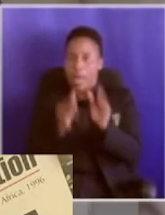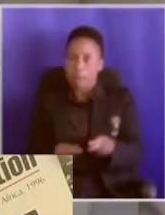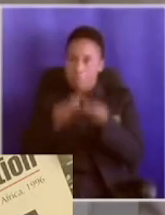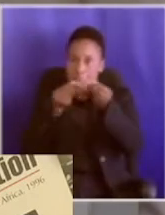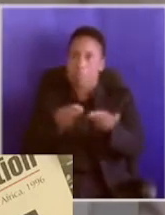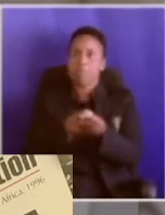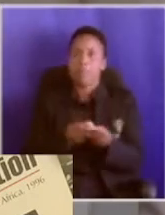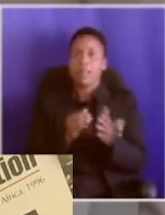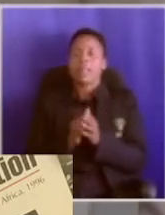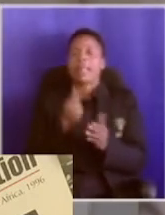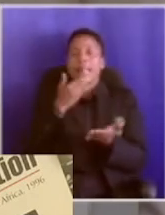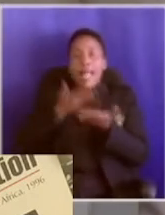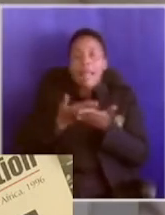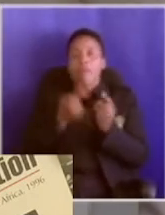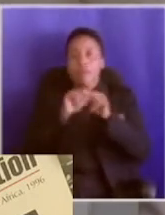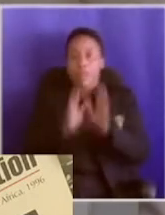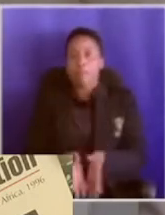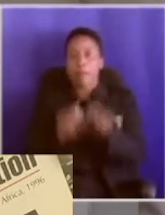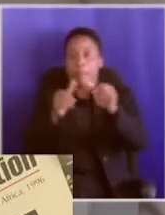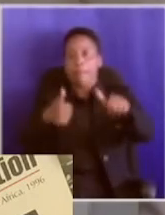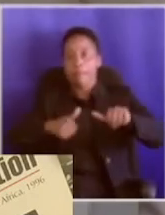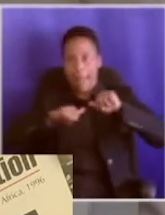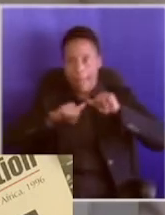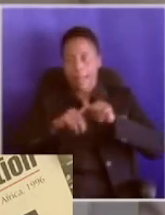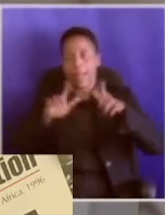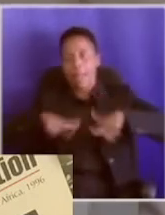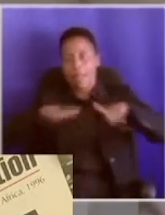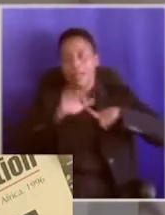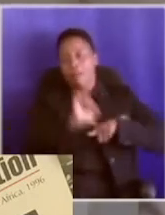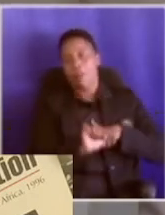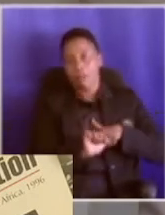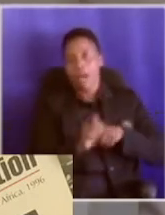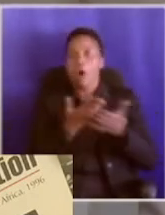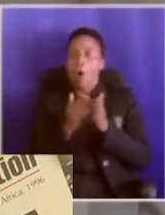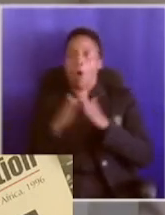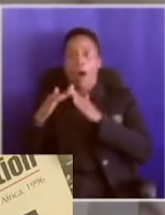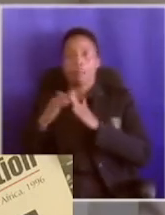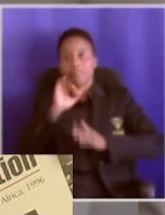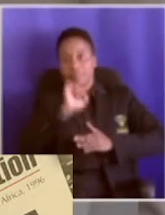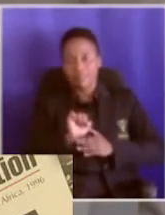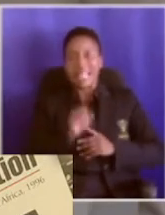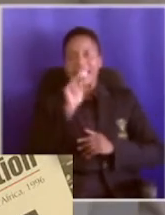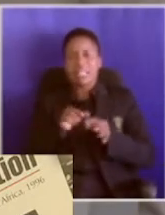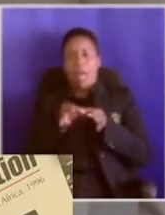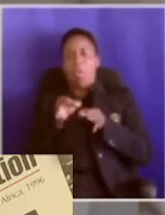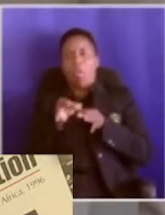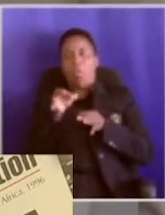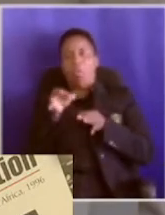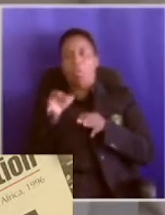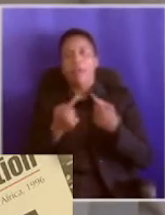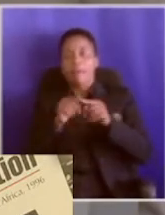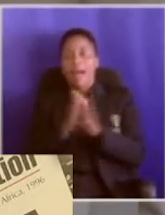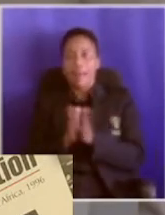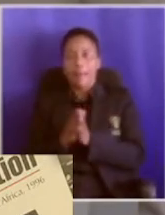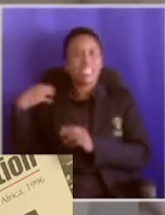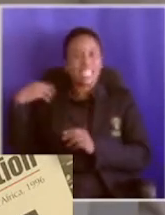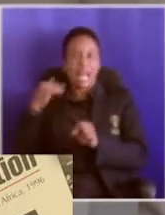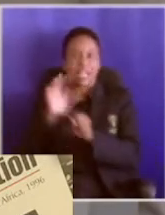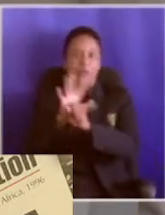for redress. Redress through land restitution has been delayed by administrative backlogs in dealing